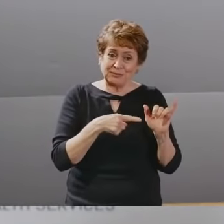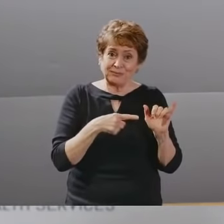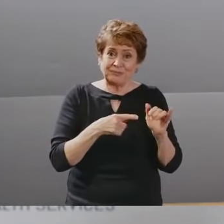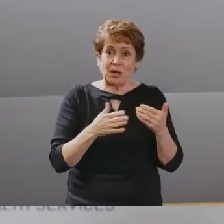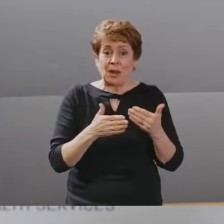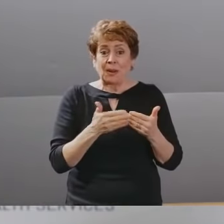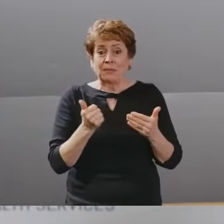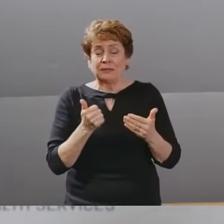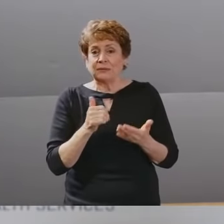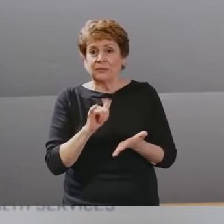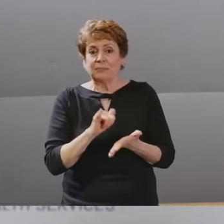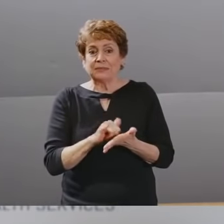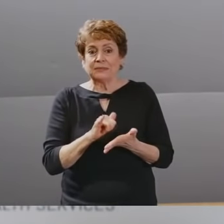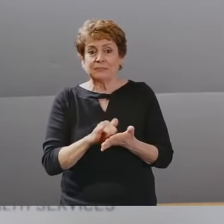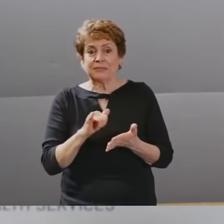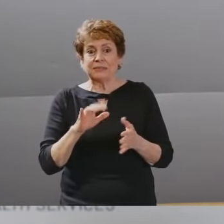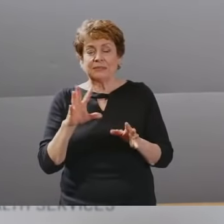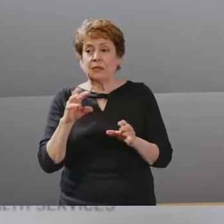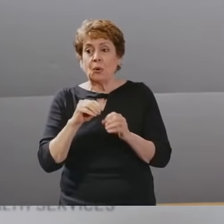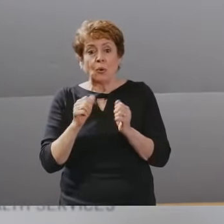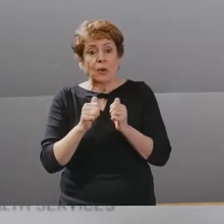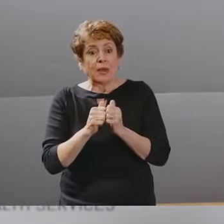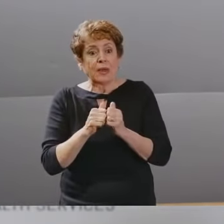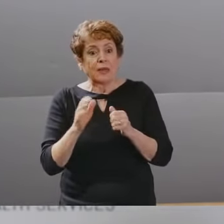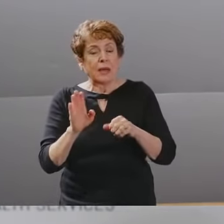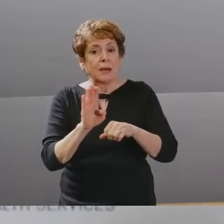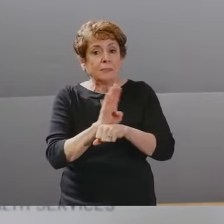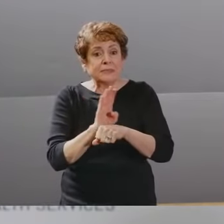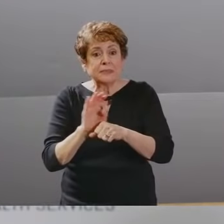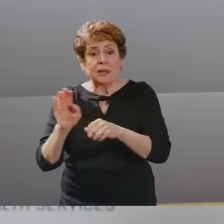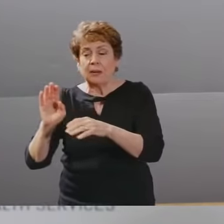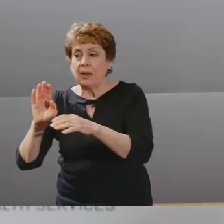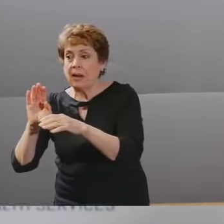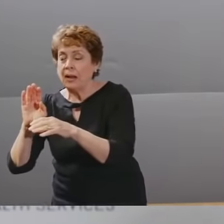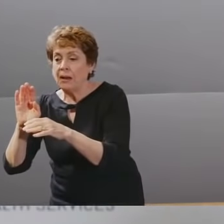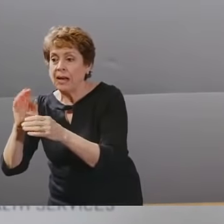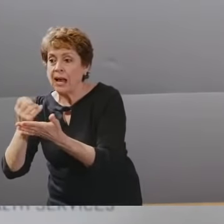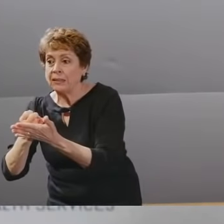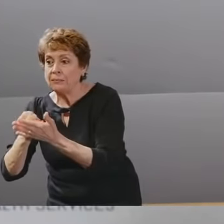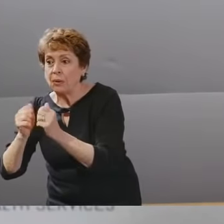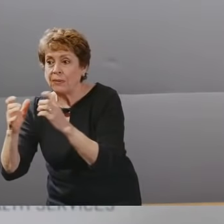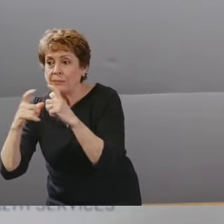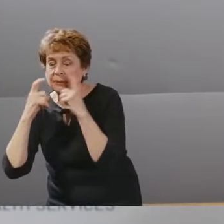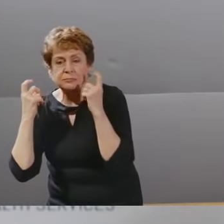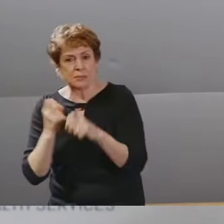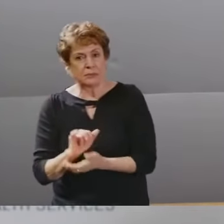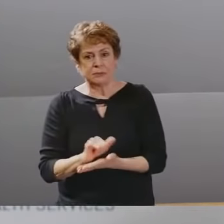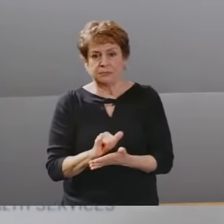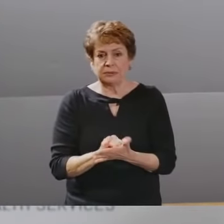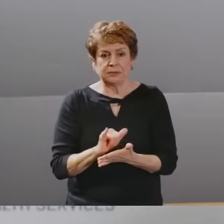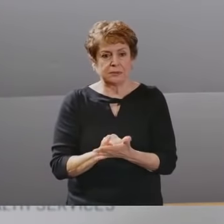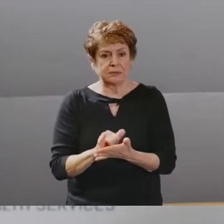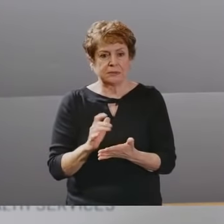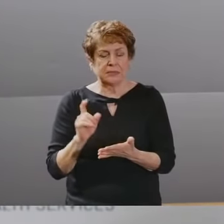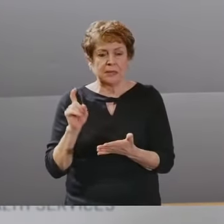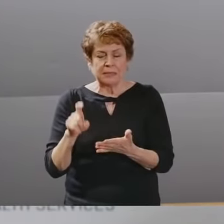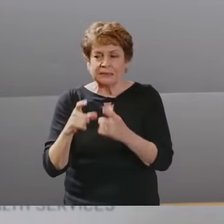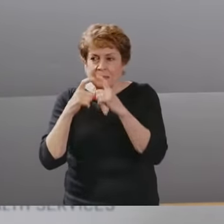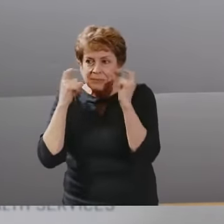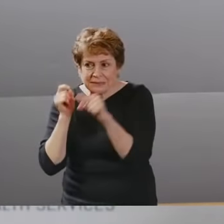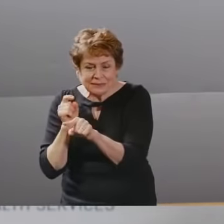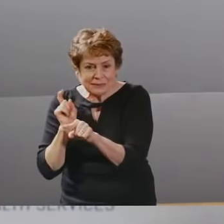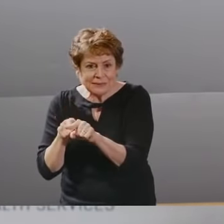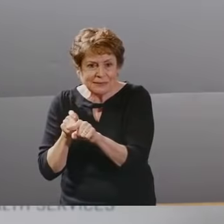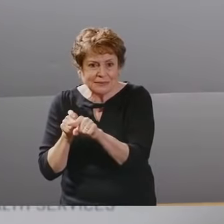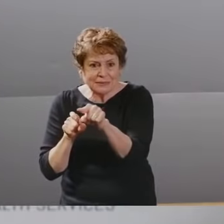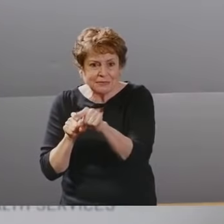wearing a mask. The decisions that I've made have been ones that I think would improve the situation and have